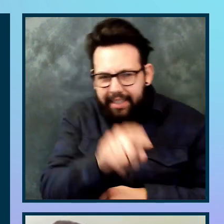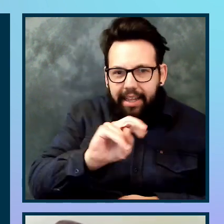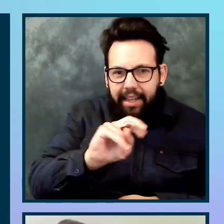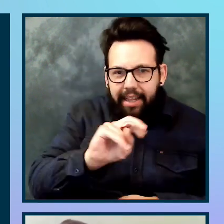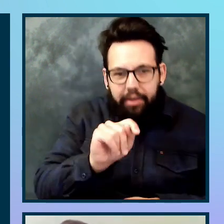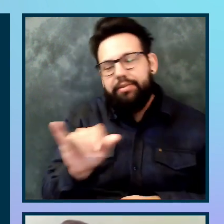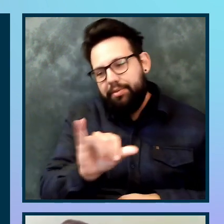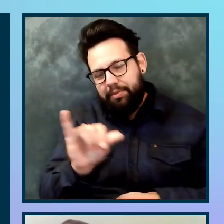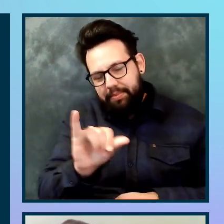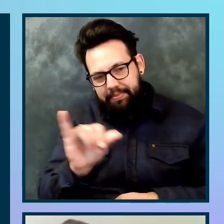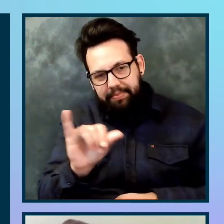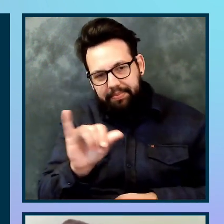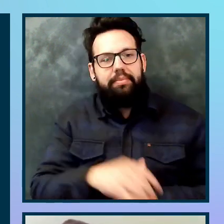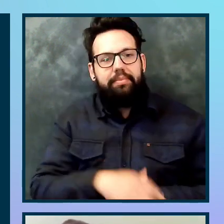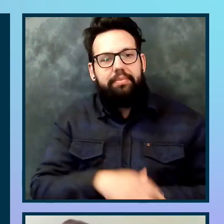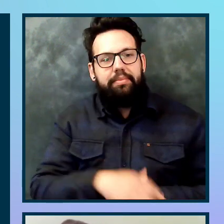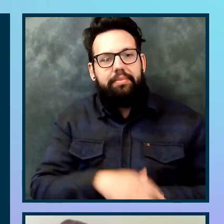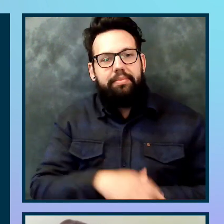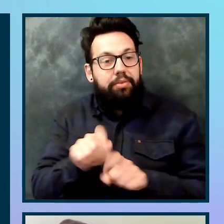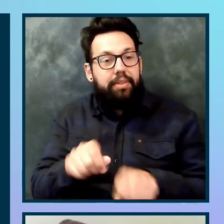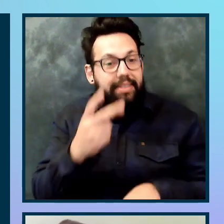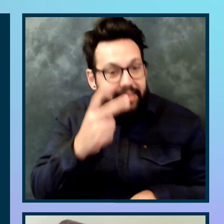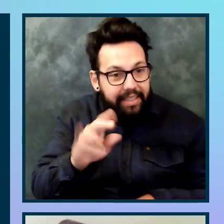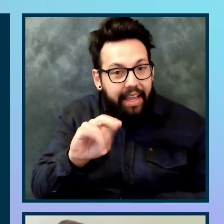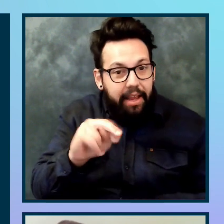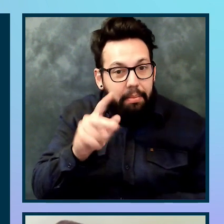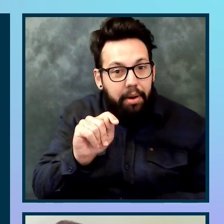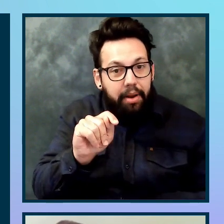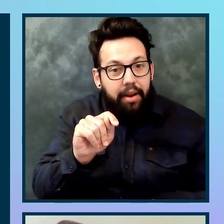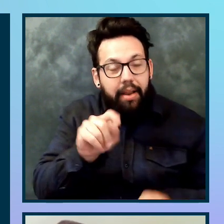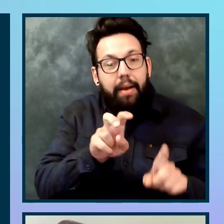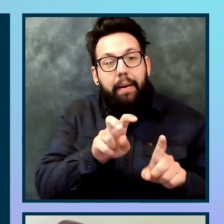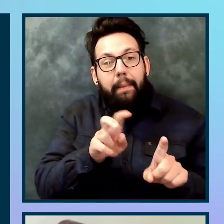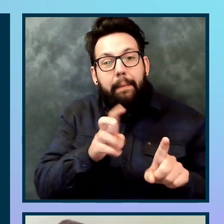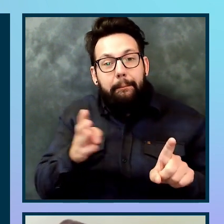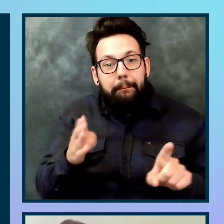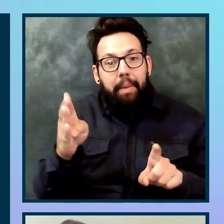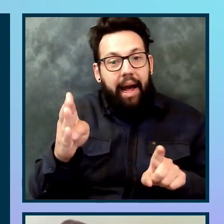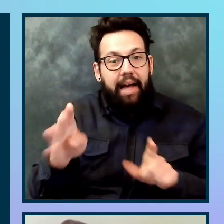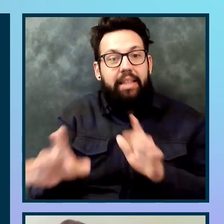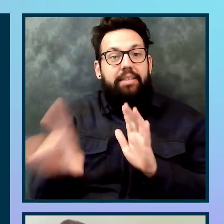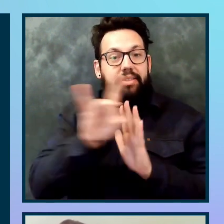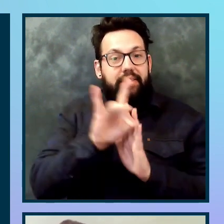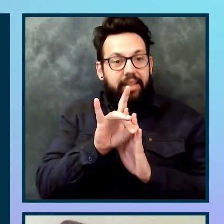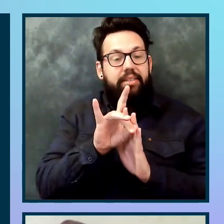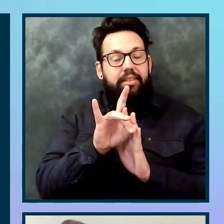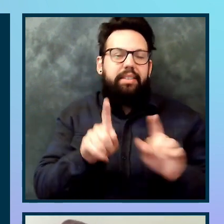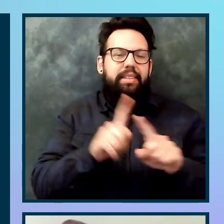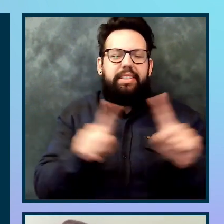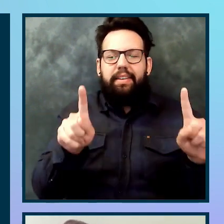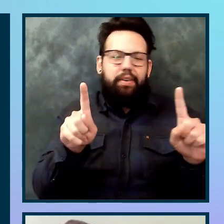down to the field set, we can see our input path select, which is just the same thing as what I showed you. It's just a different component to display the